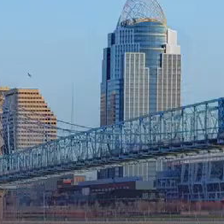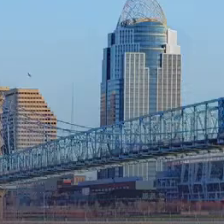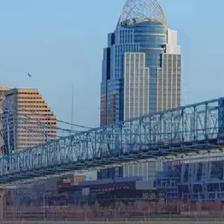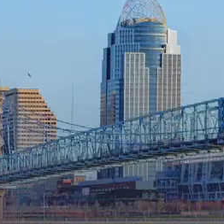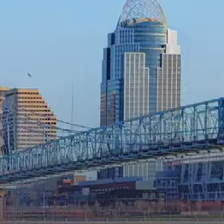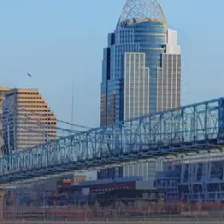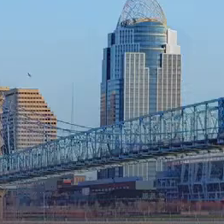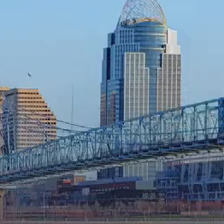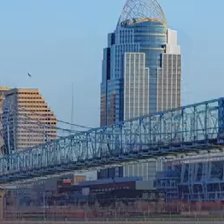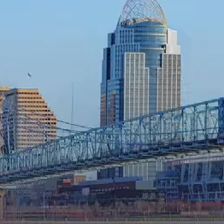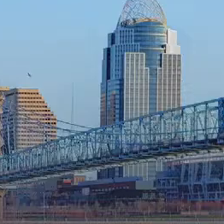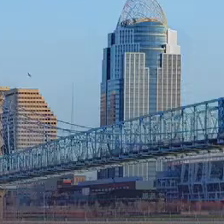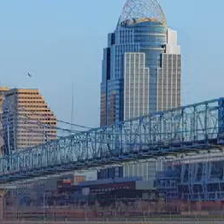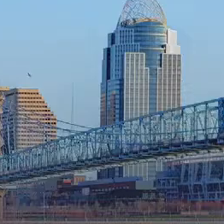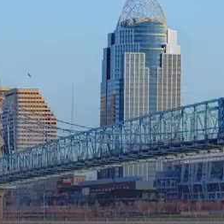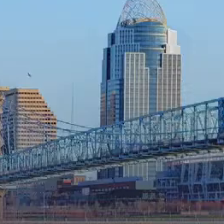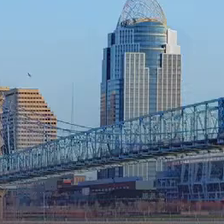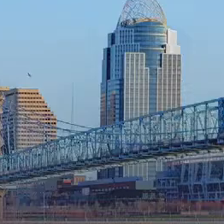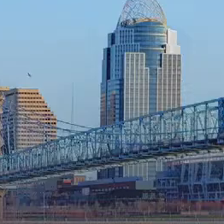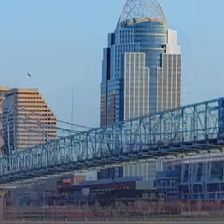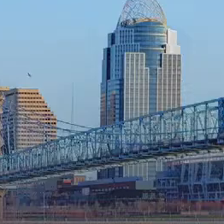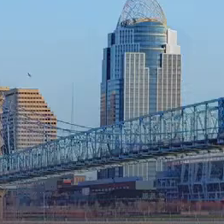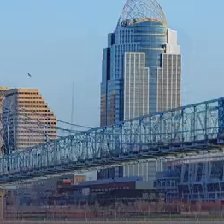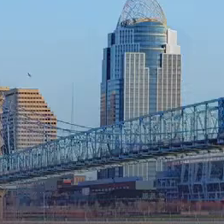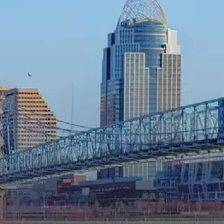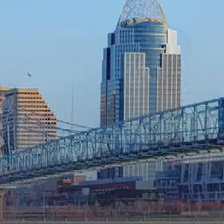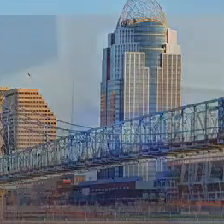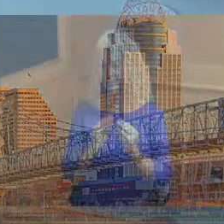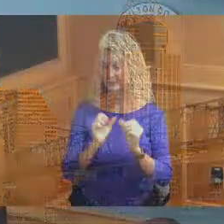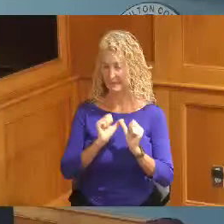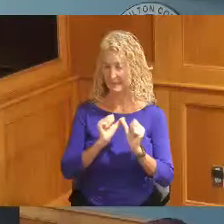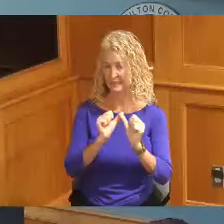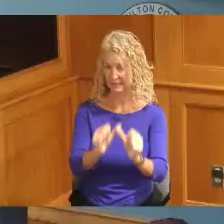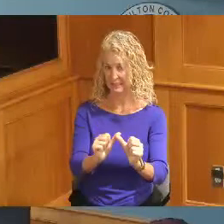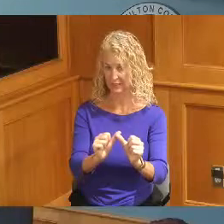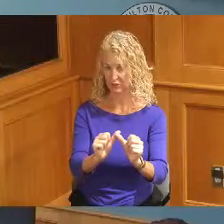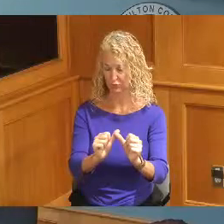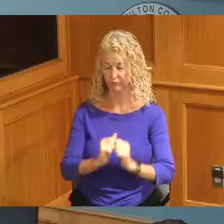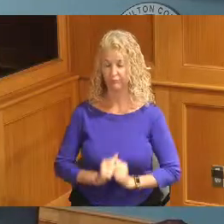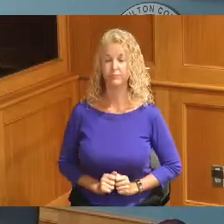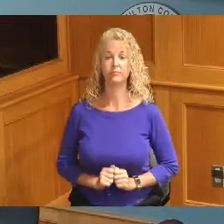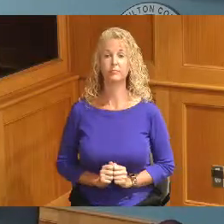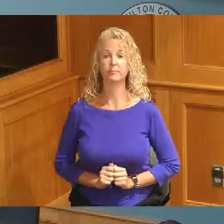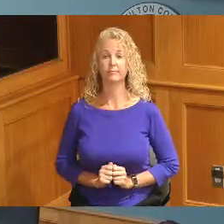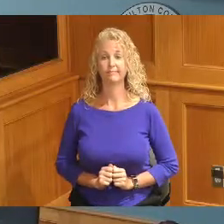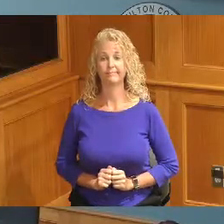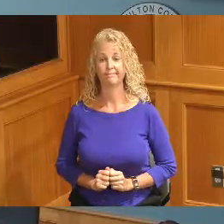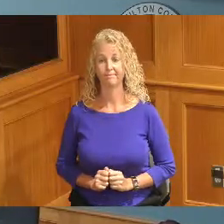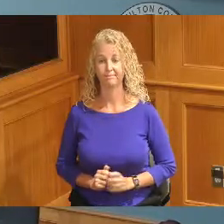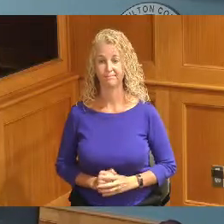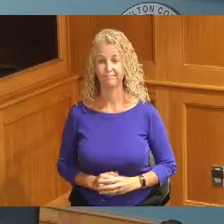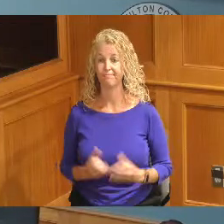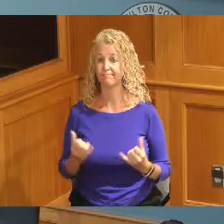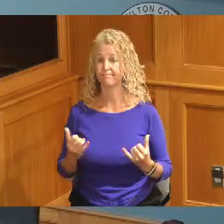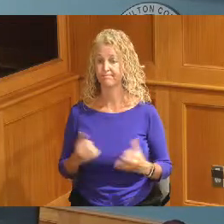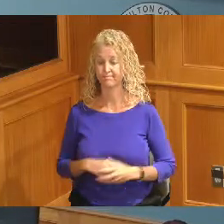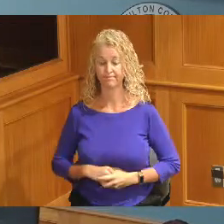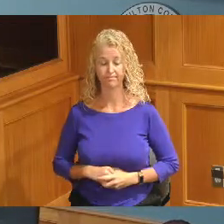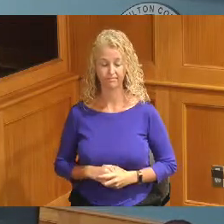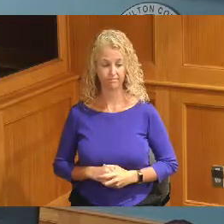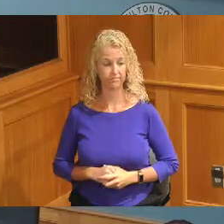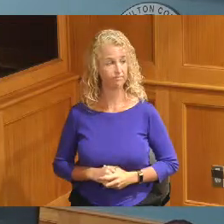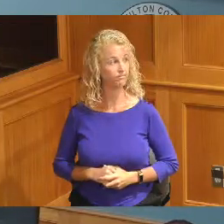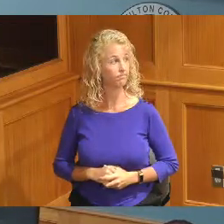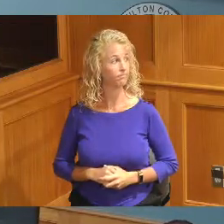We're going to continue to move through our agenda here. So we have